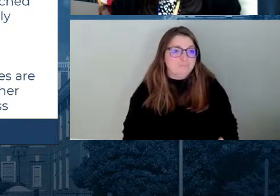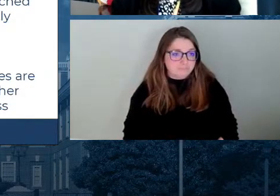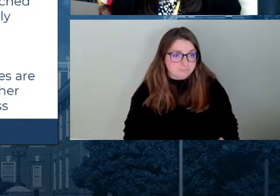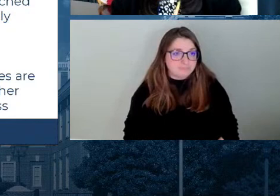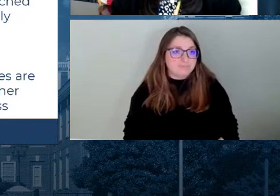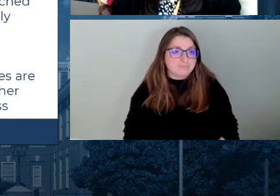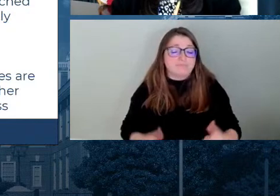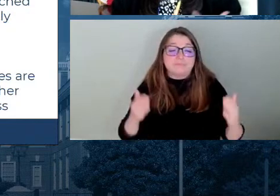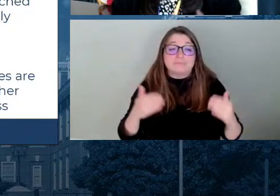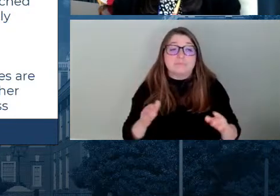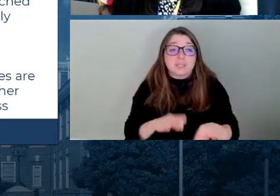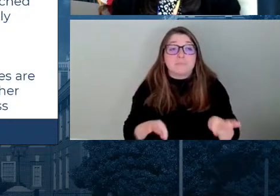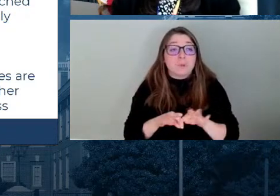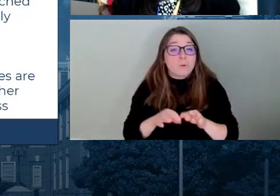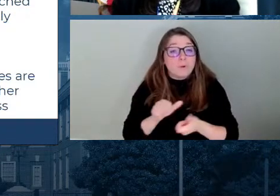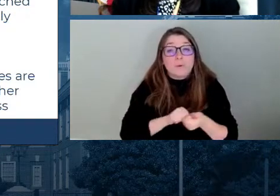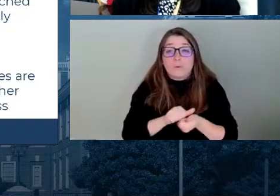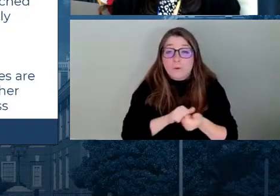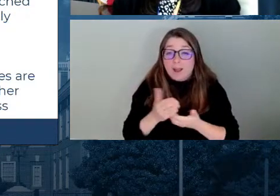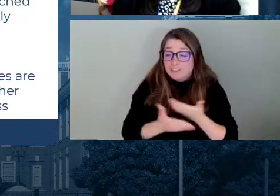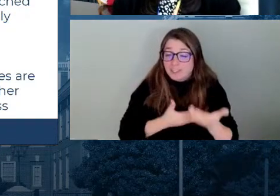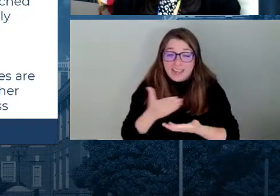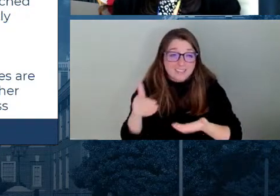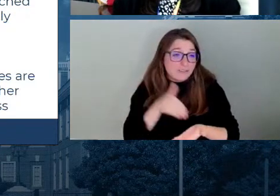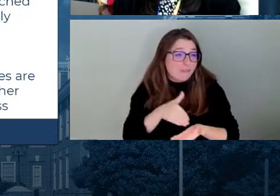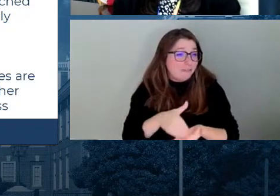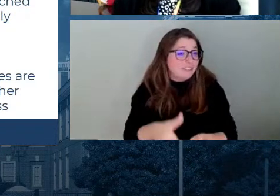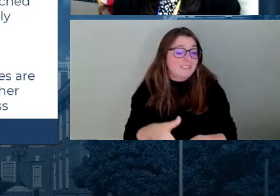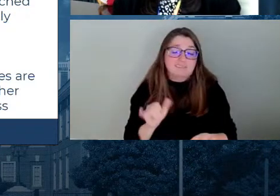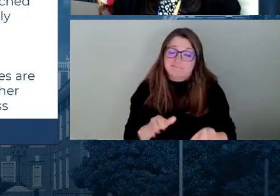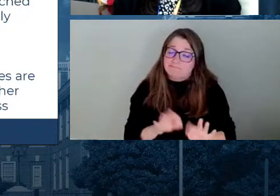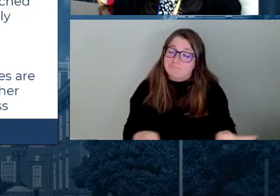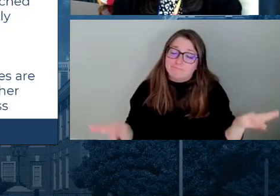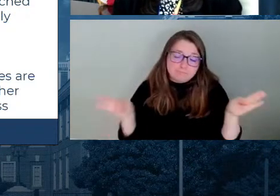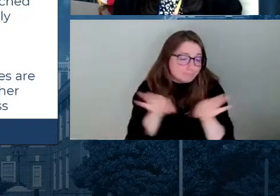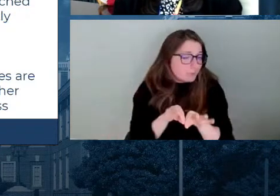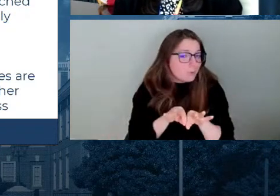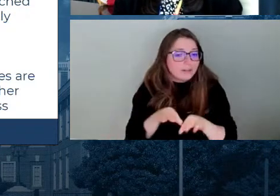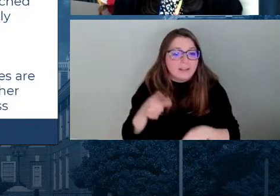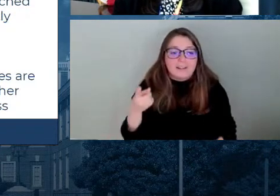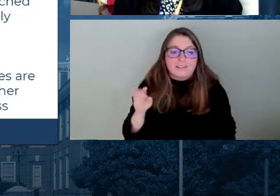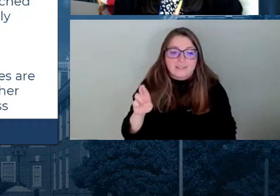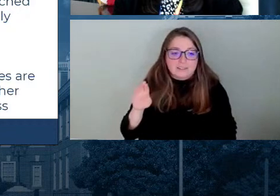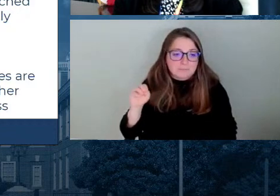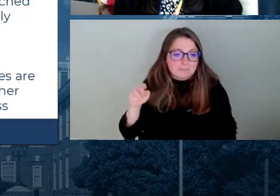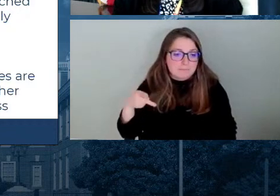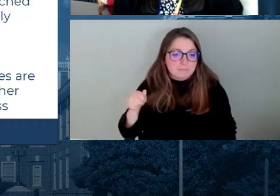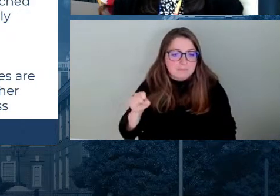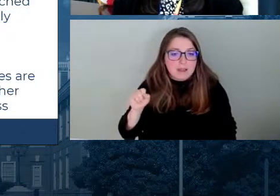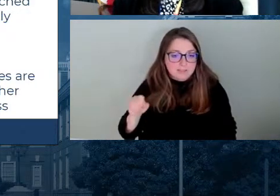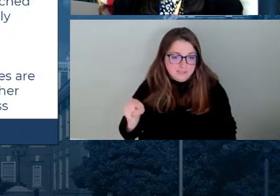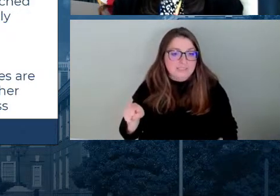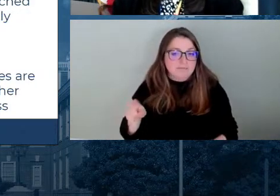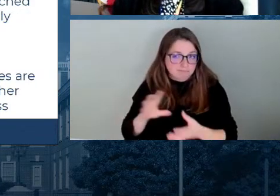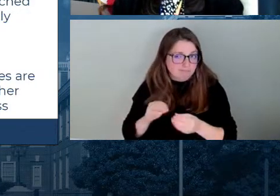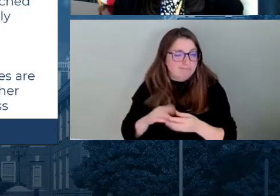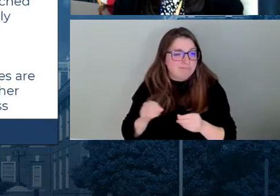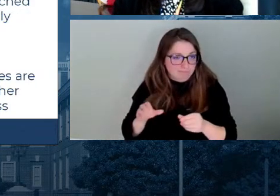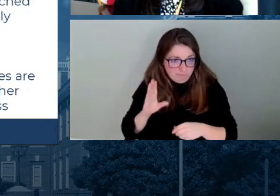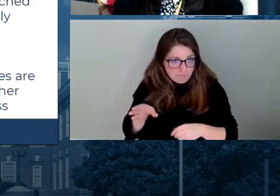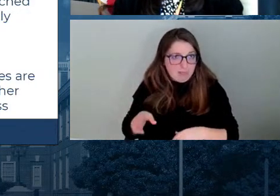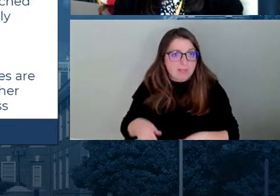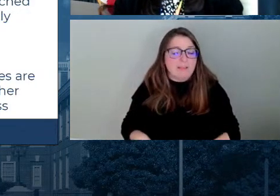hands frequently, this makes a huge difference, as Dr. Posse can attest, around infection control. And also